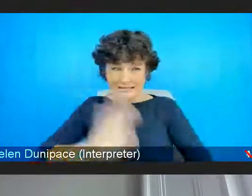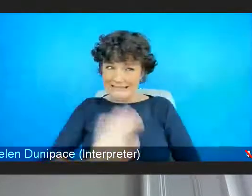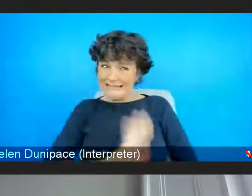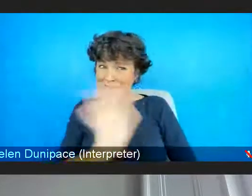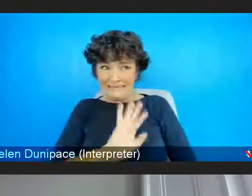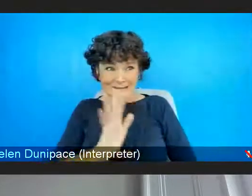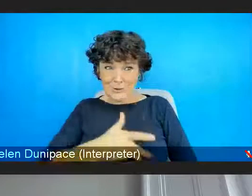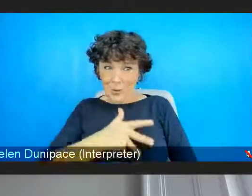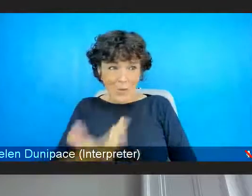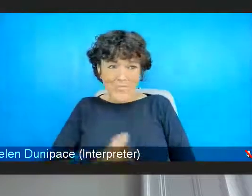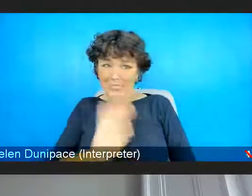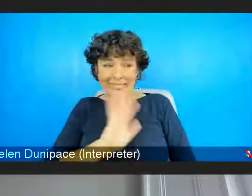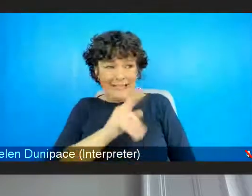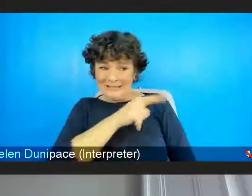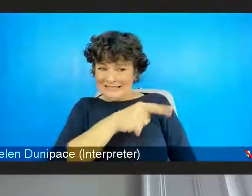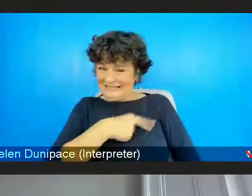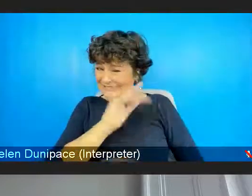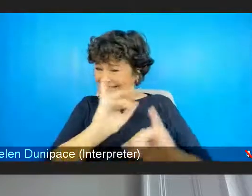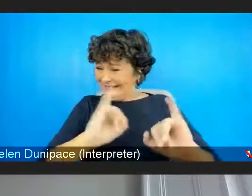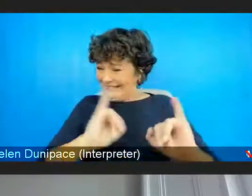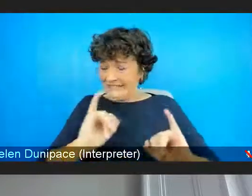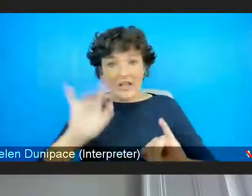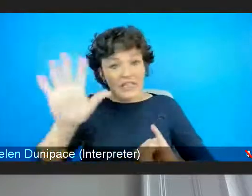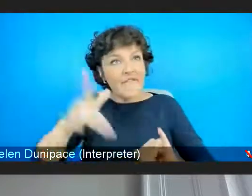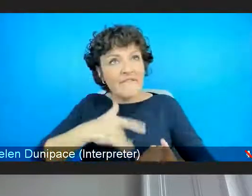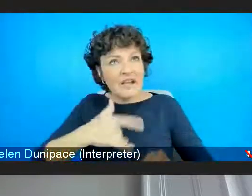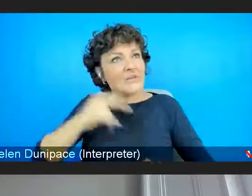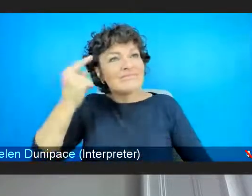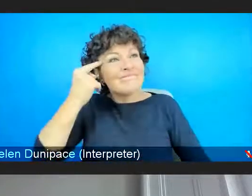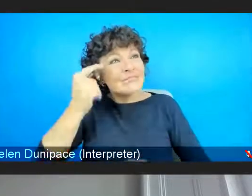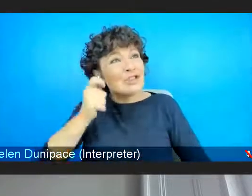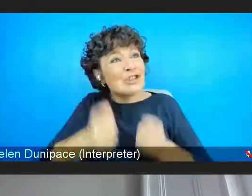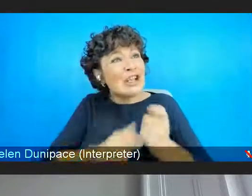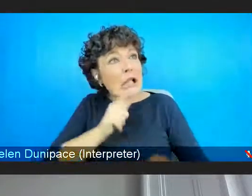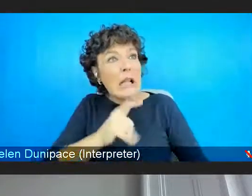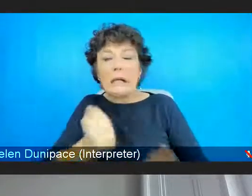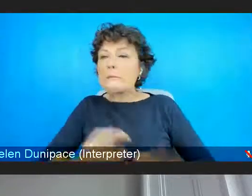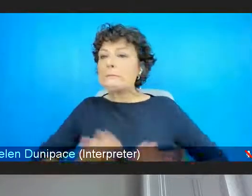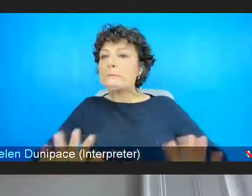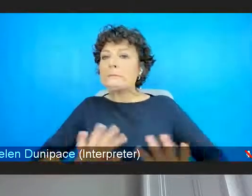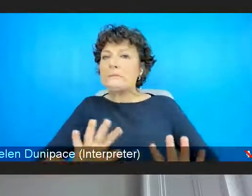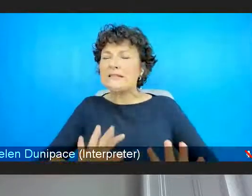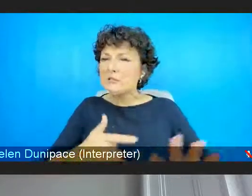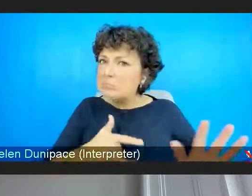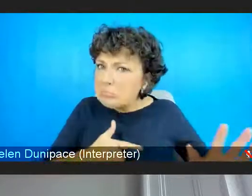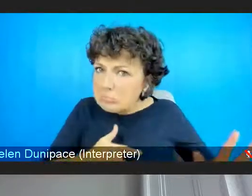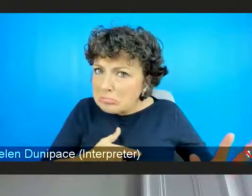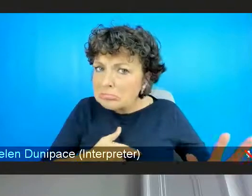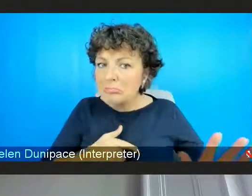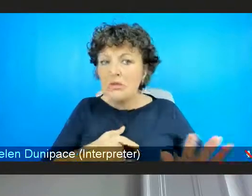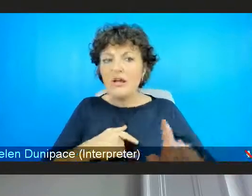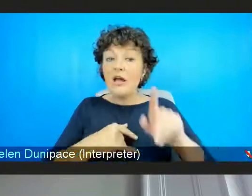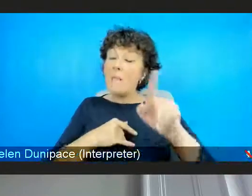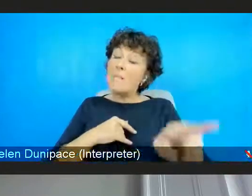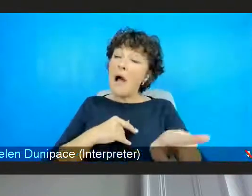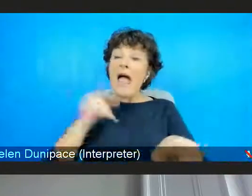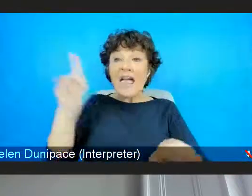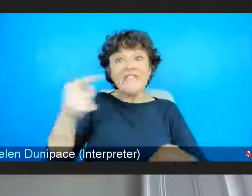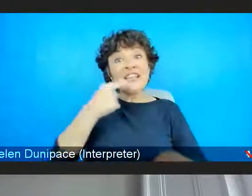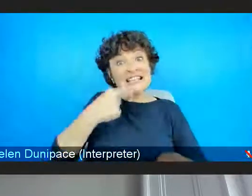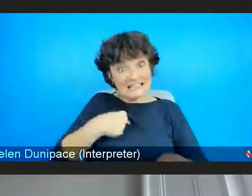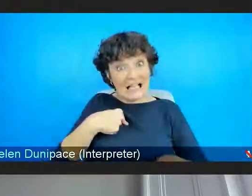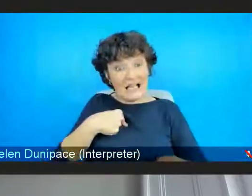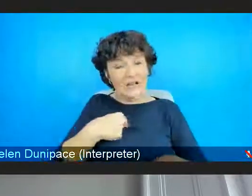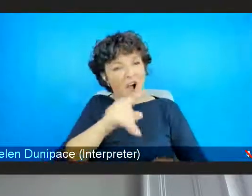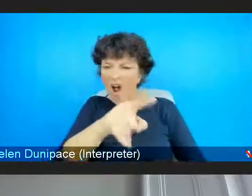they haven't bought into it. They're not convinced that that is the right way to go. Now, if they were arguing it's because I should be using public transport, but they're actually